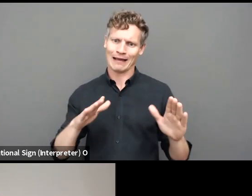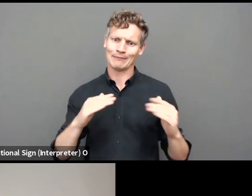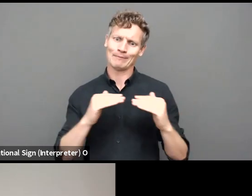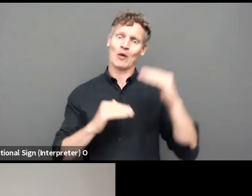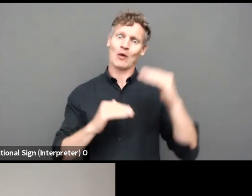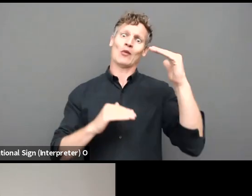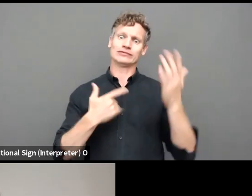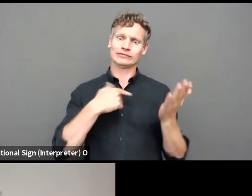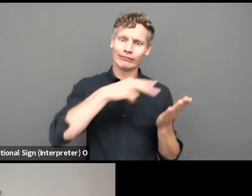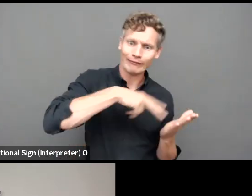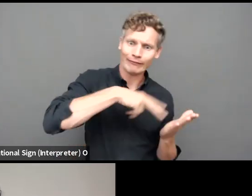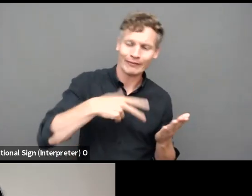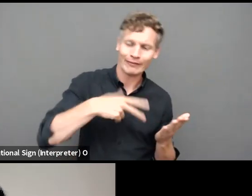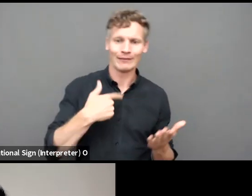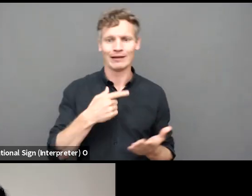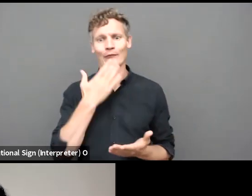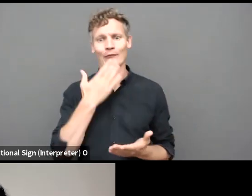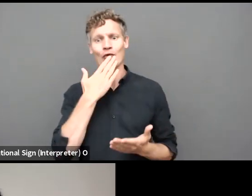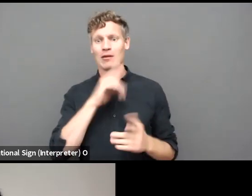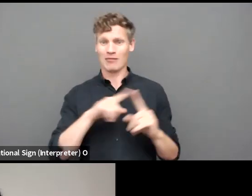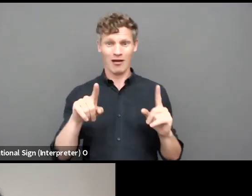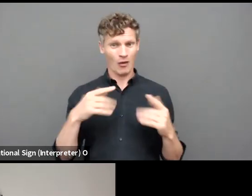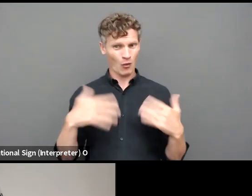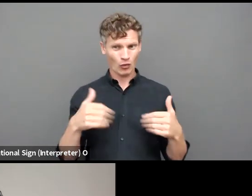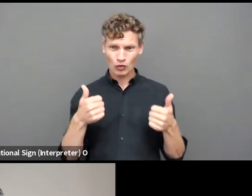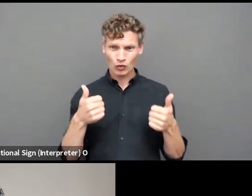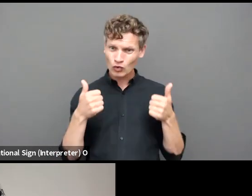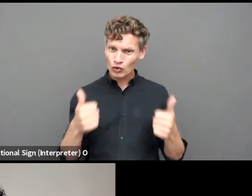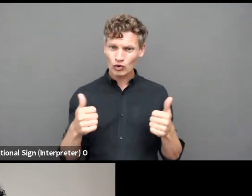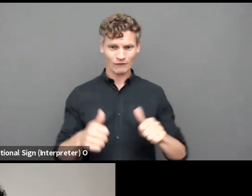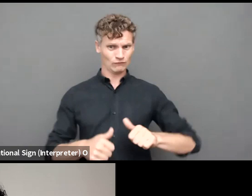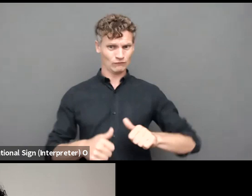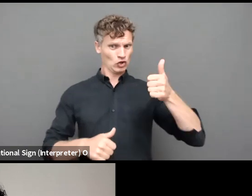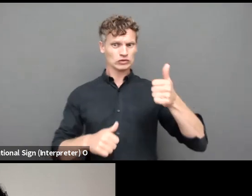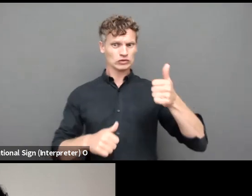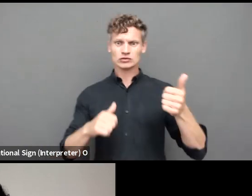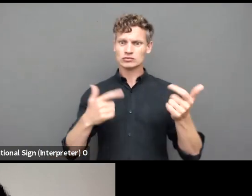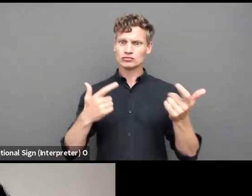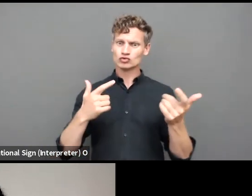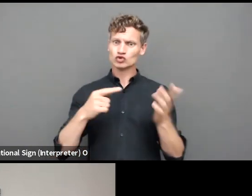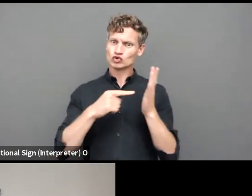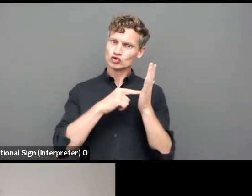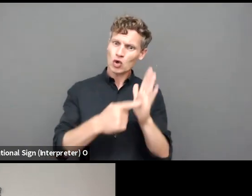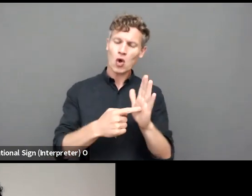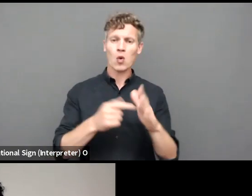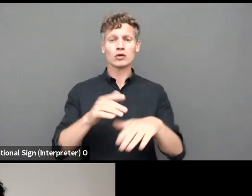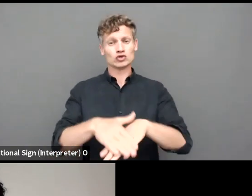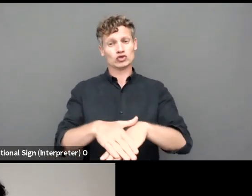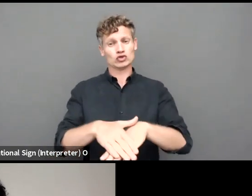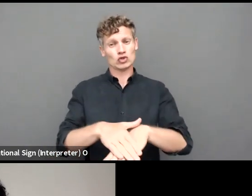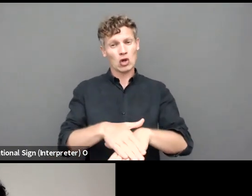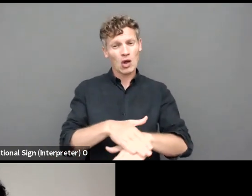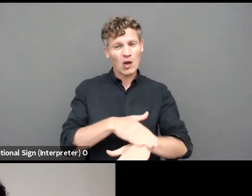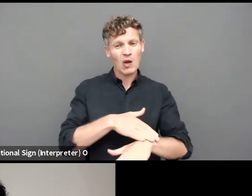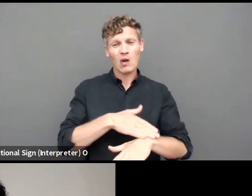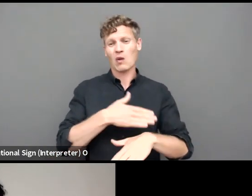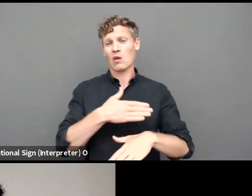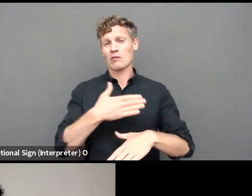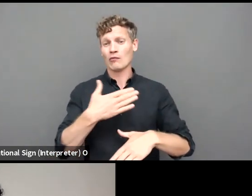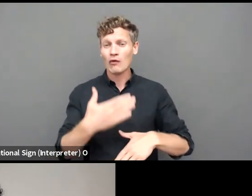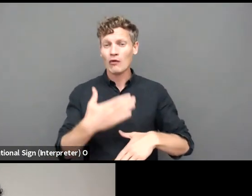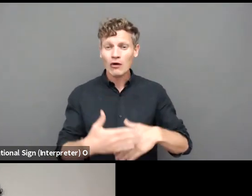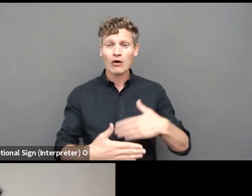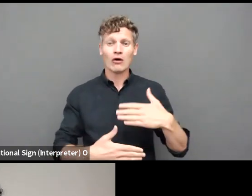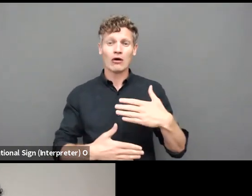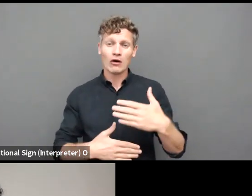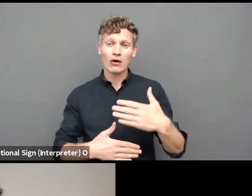today. It firstly points to the extraordinarily slow progress we've made on equal pay. You know, the ILO,